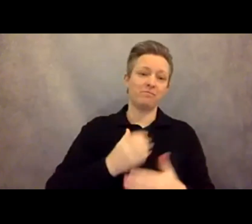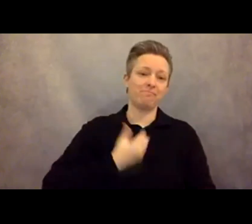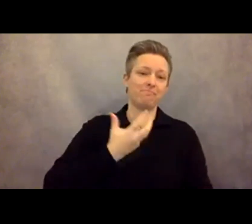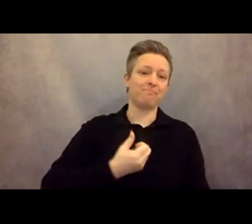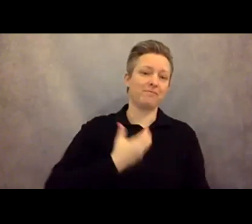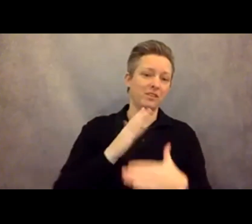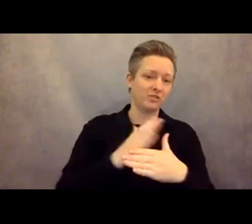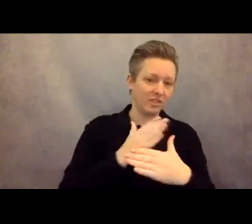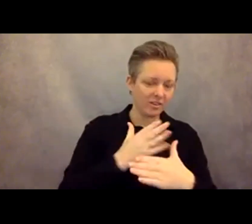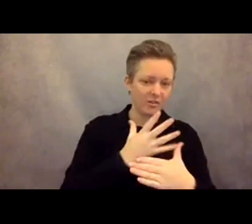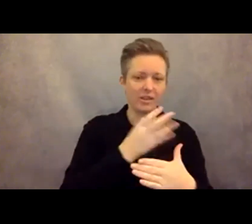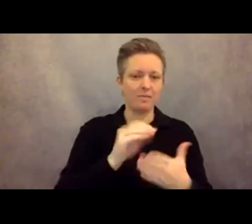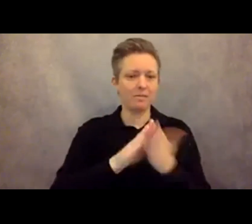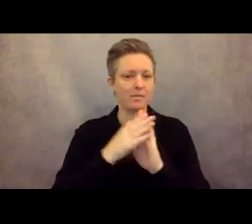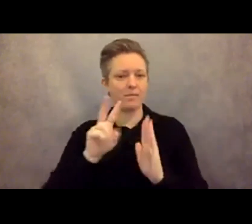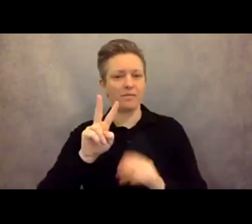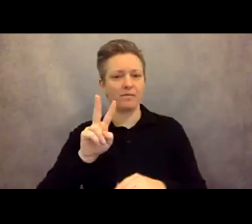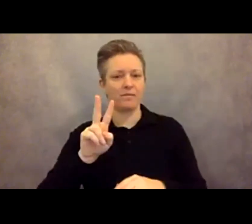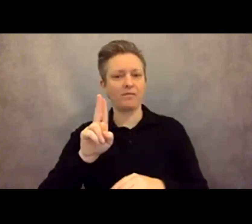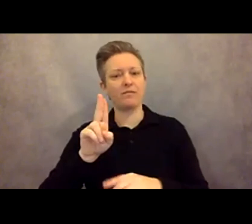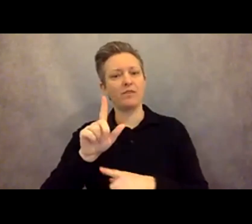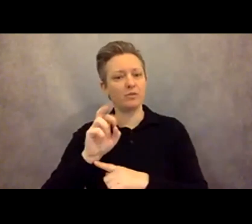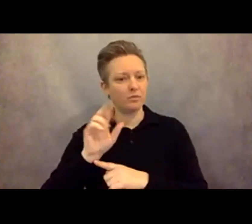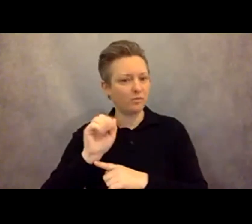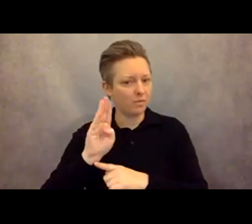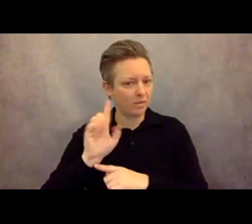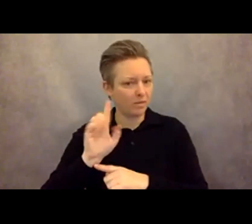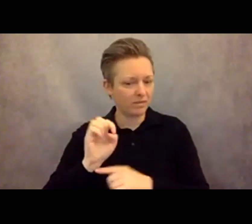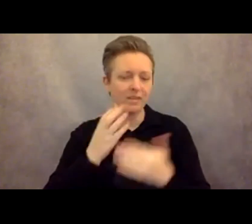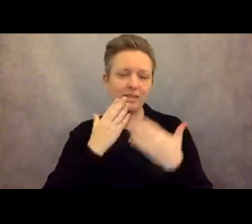reach out to me if you ever need support, but thank you all so much.